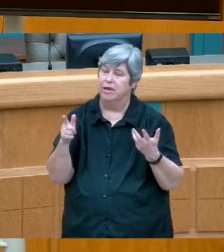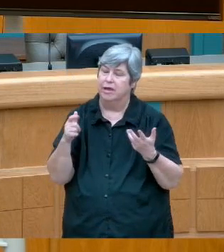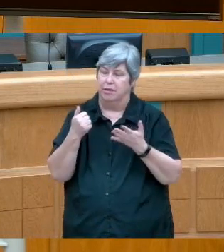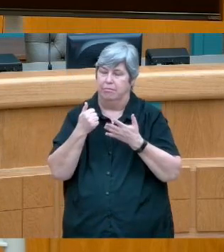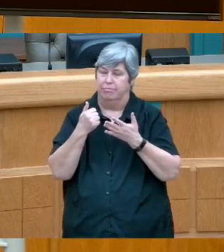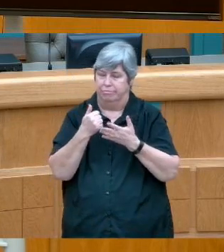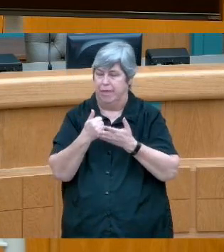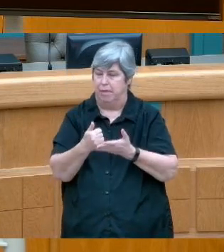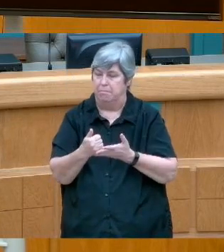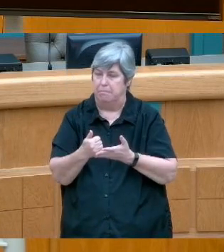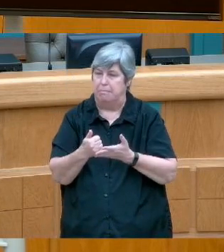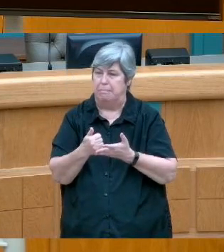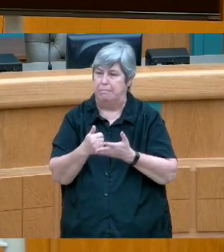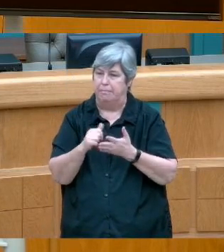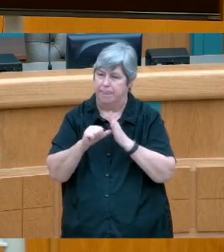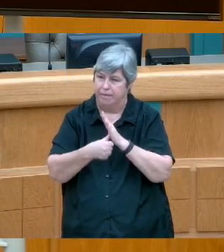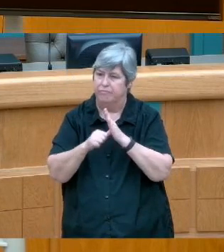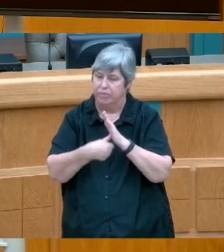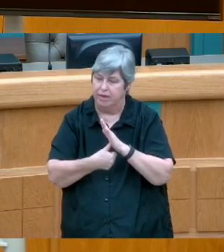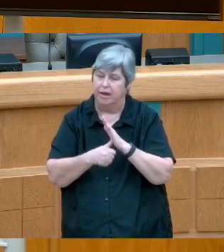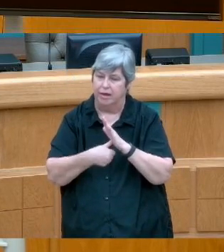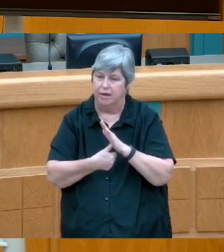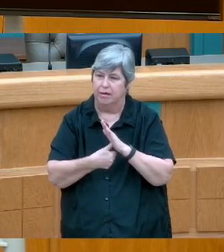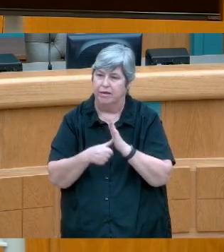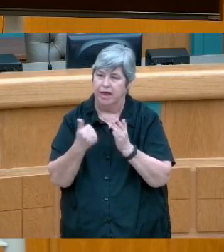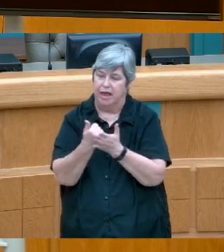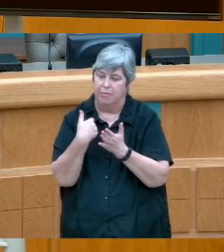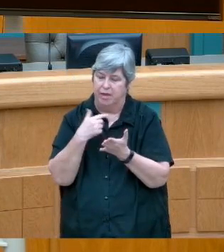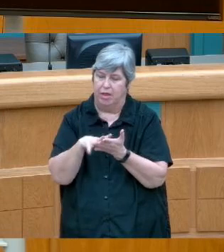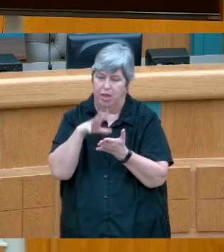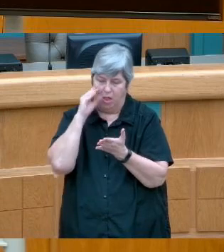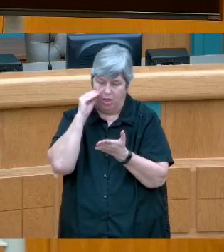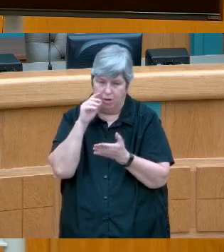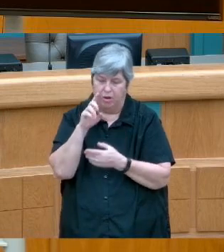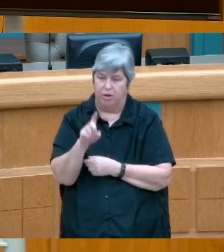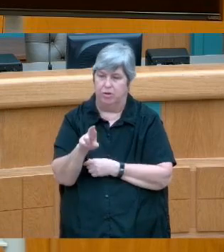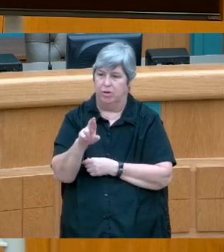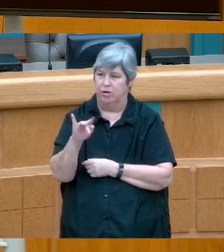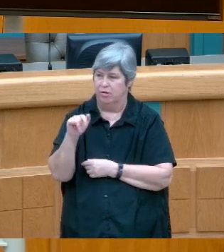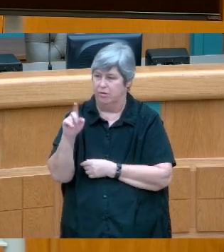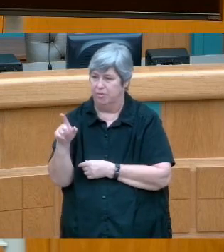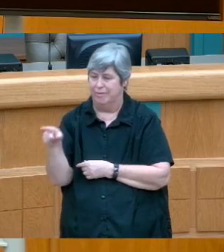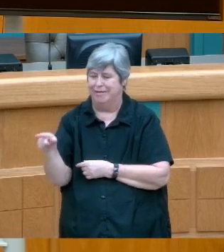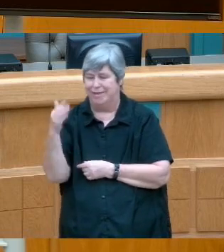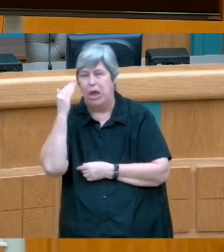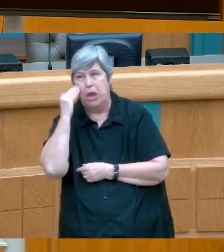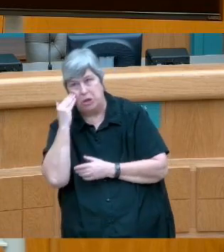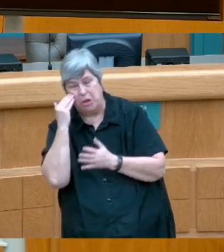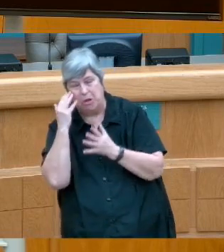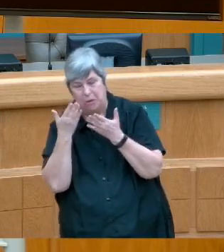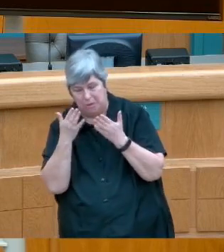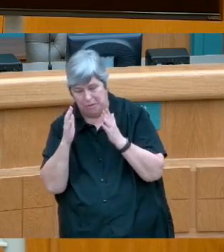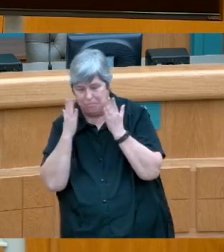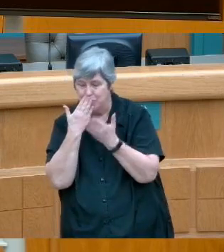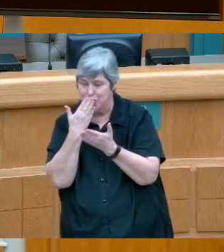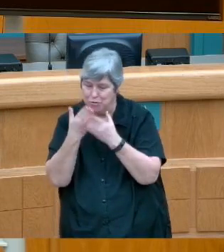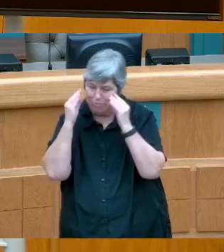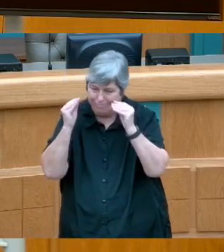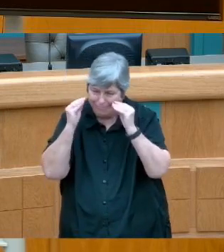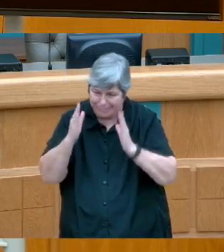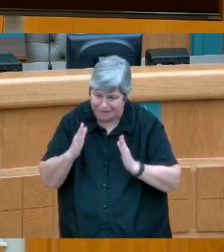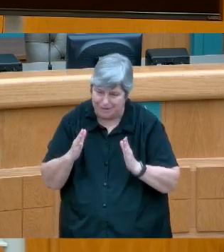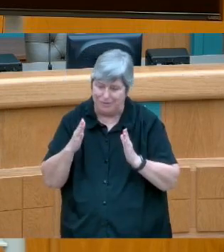more iterative and more of a learning opportunity. Dr. Bird certainly knows how to teach. He's a tenured